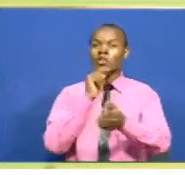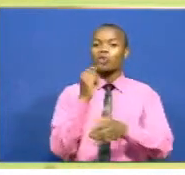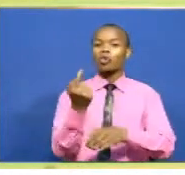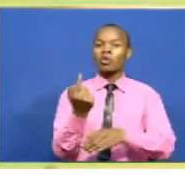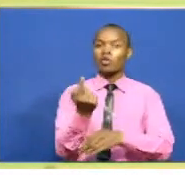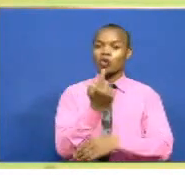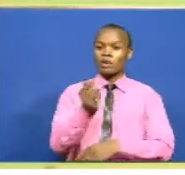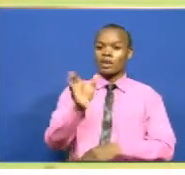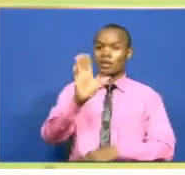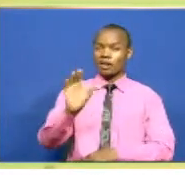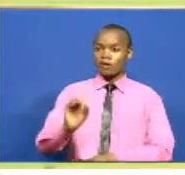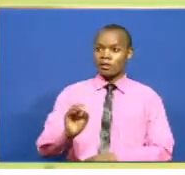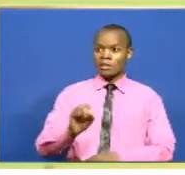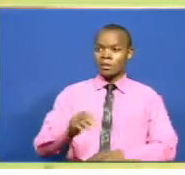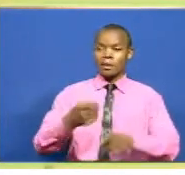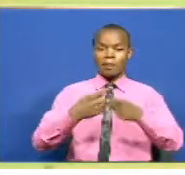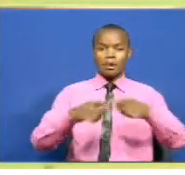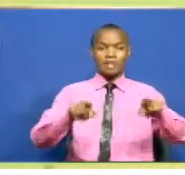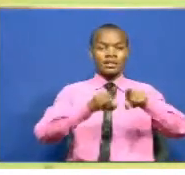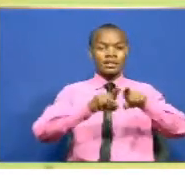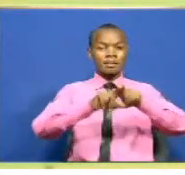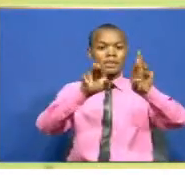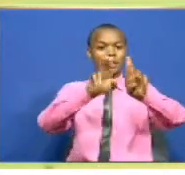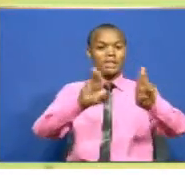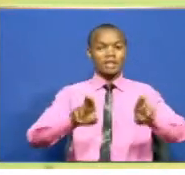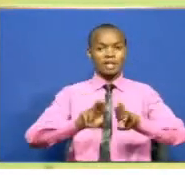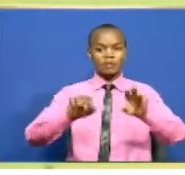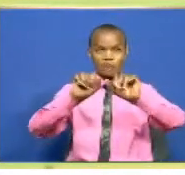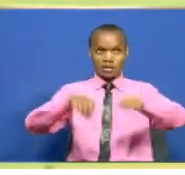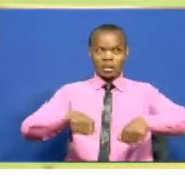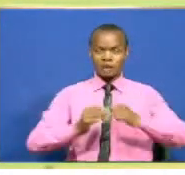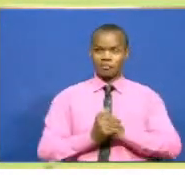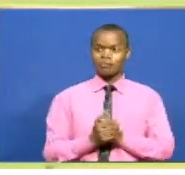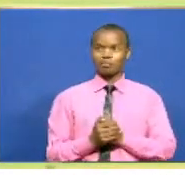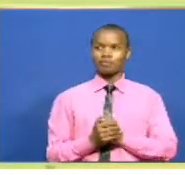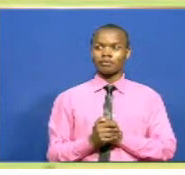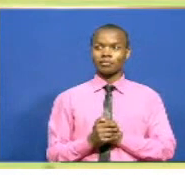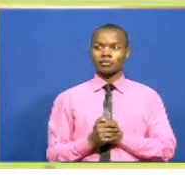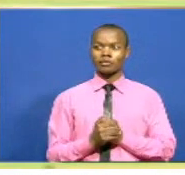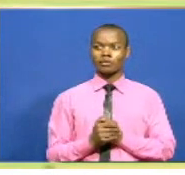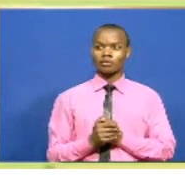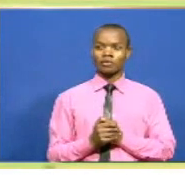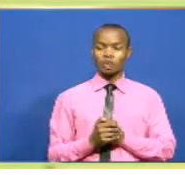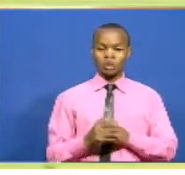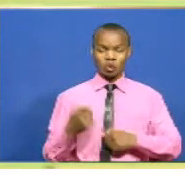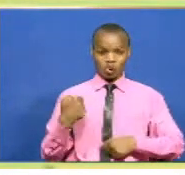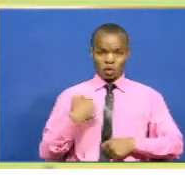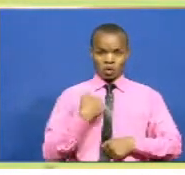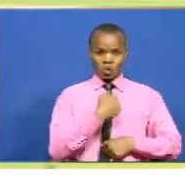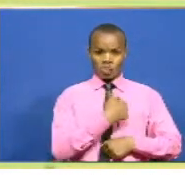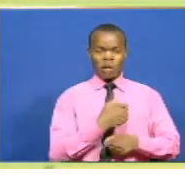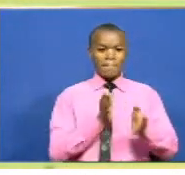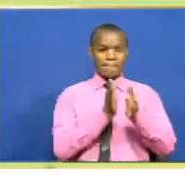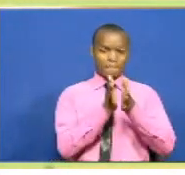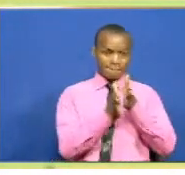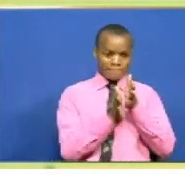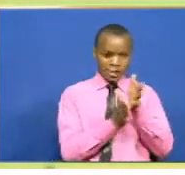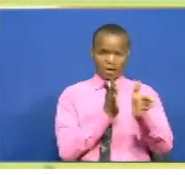we can go to the rest of the world. It is our intention to continue to expand some of